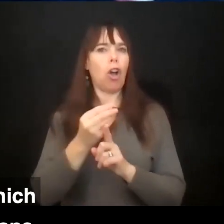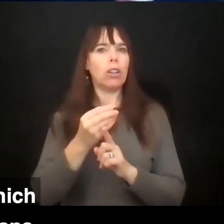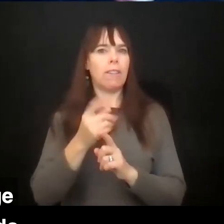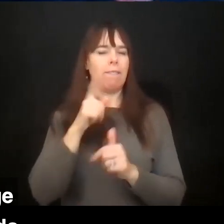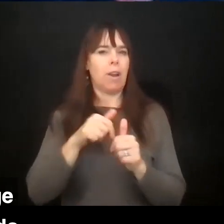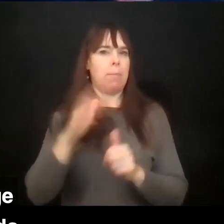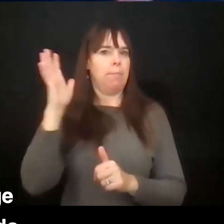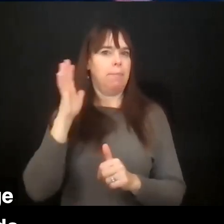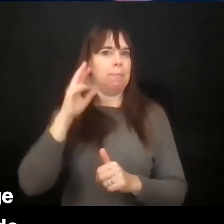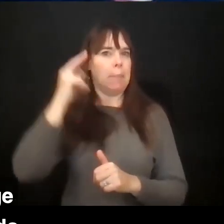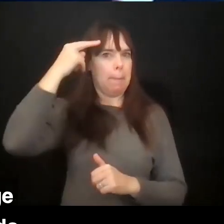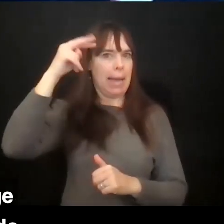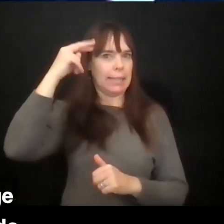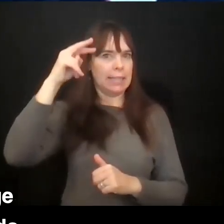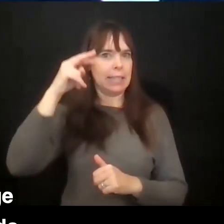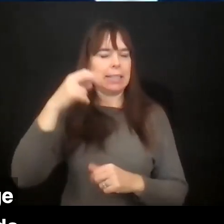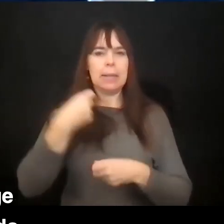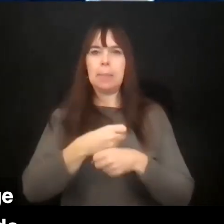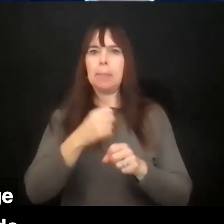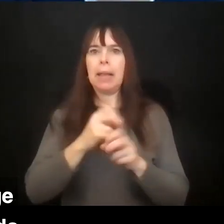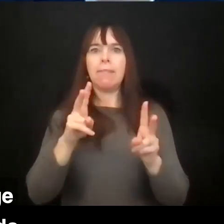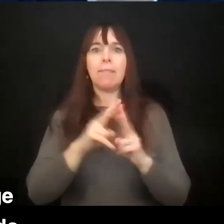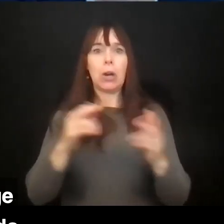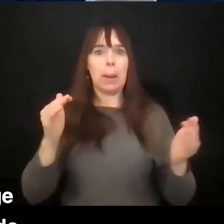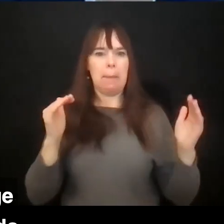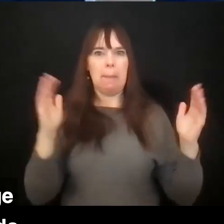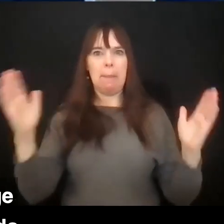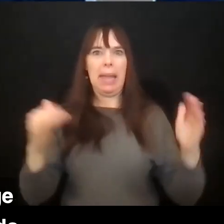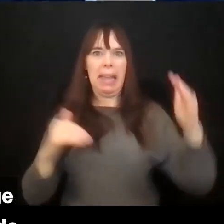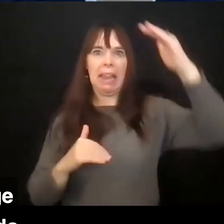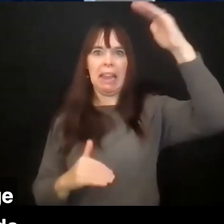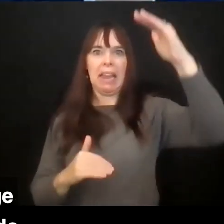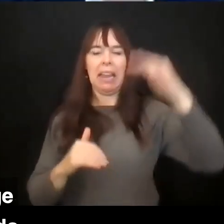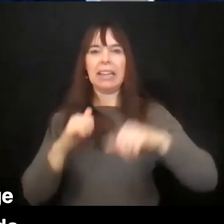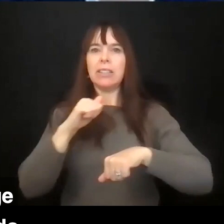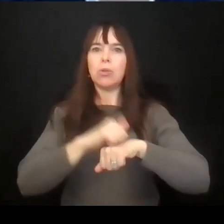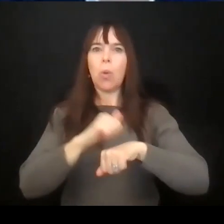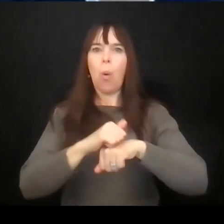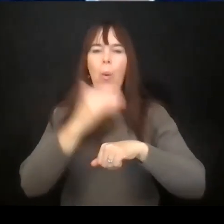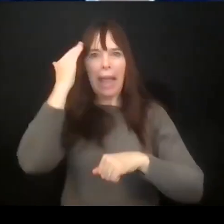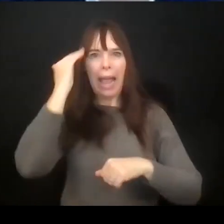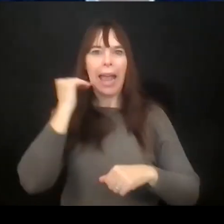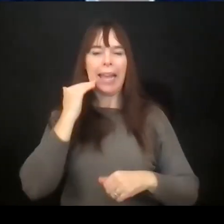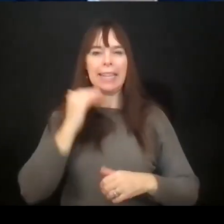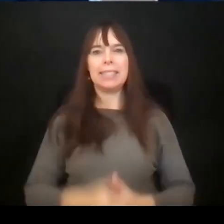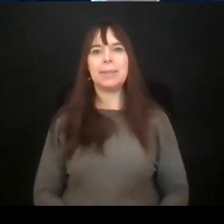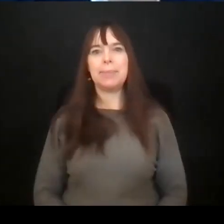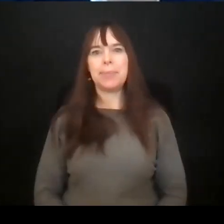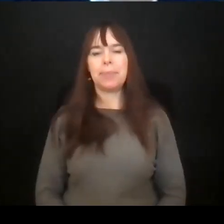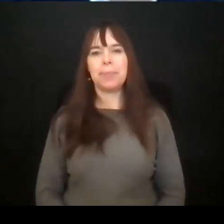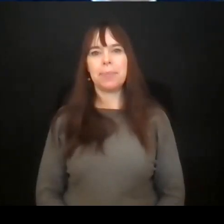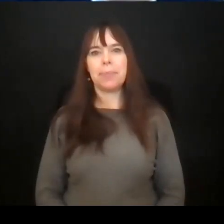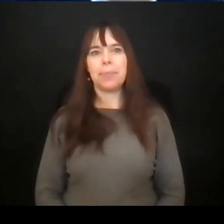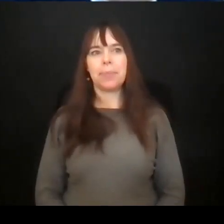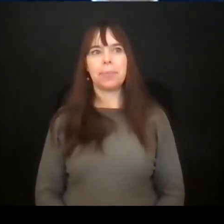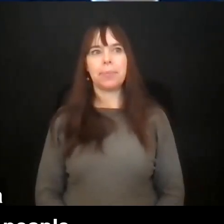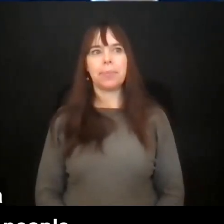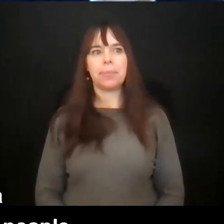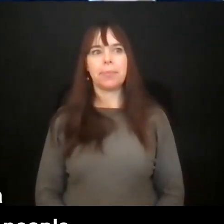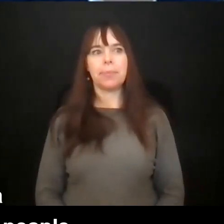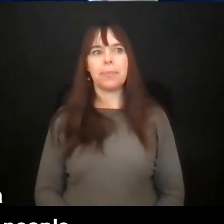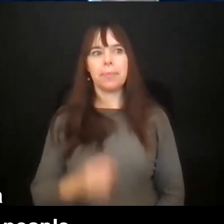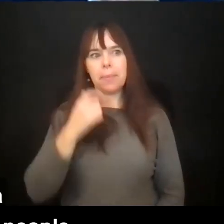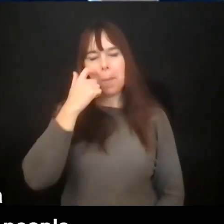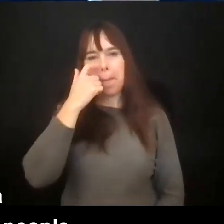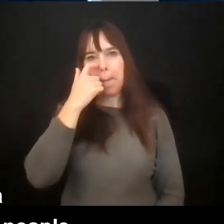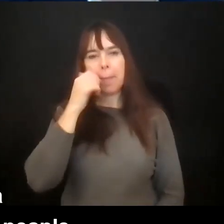Mexicans, made a very, very large stone figures of heads. New slide shows a photograph, 1970.